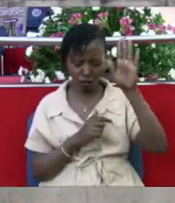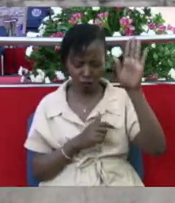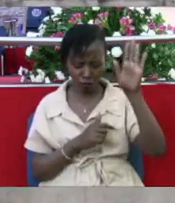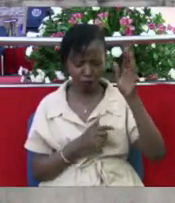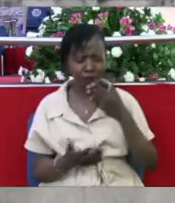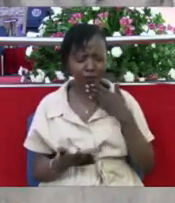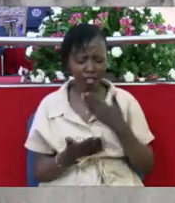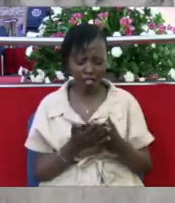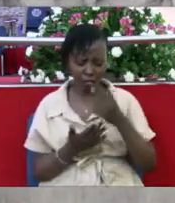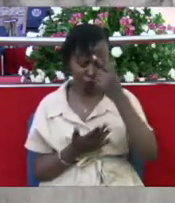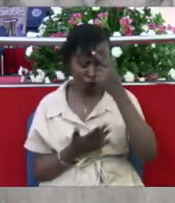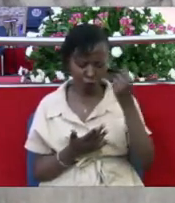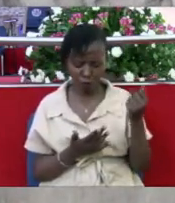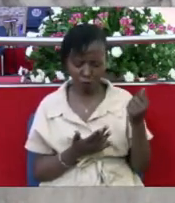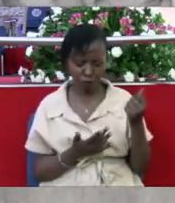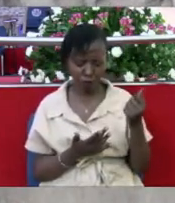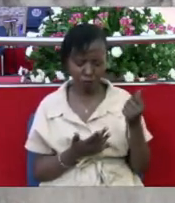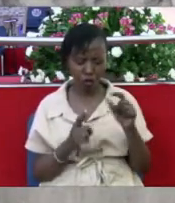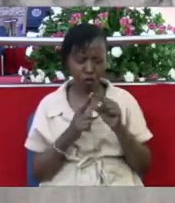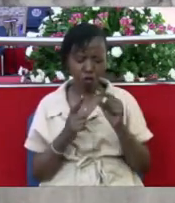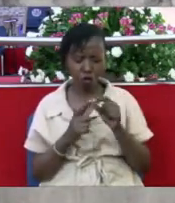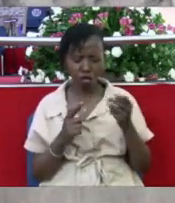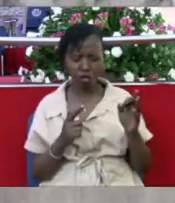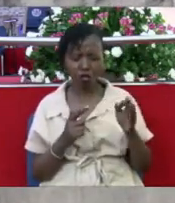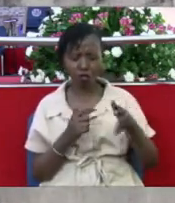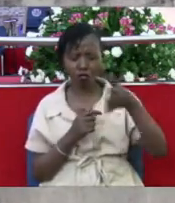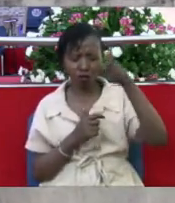We thank you because it is the word of God